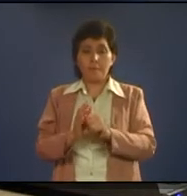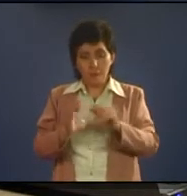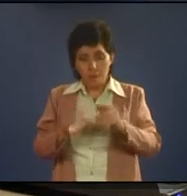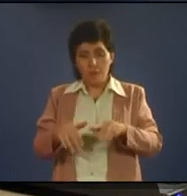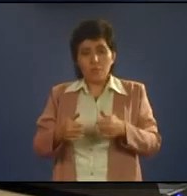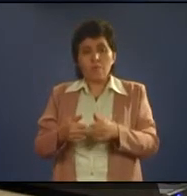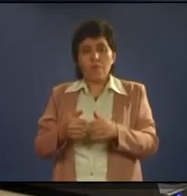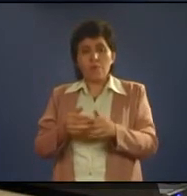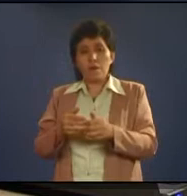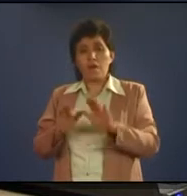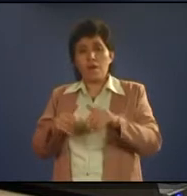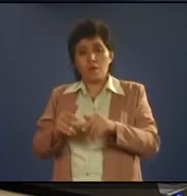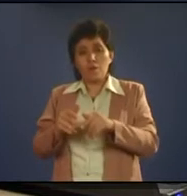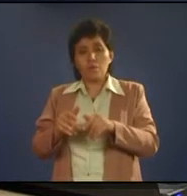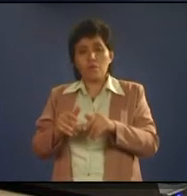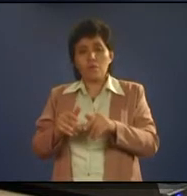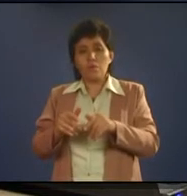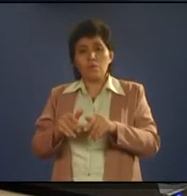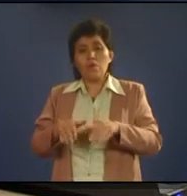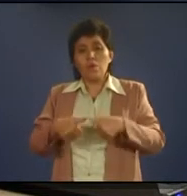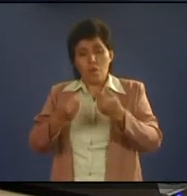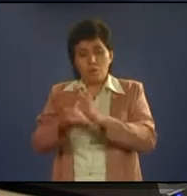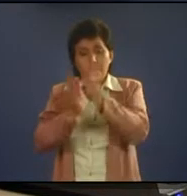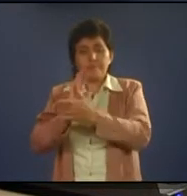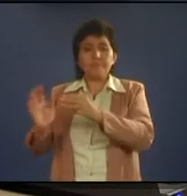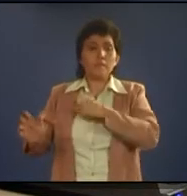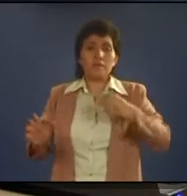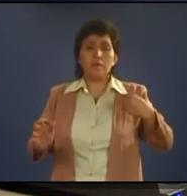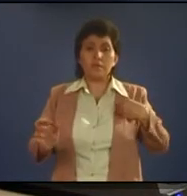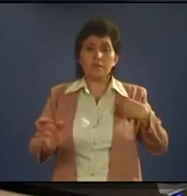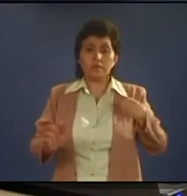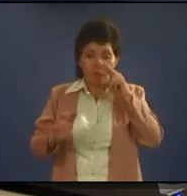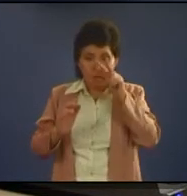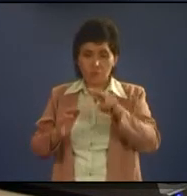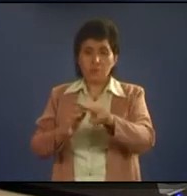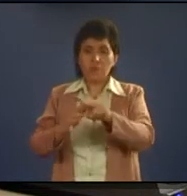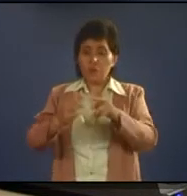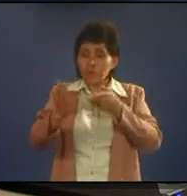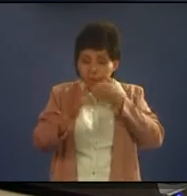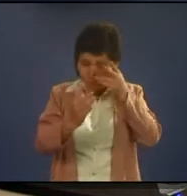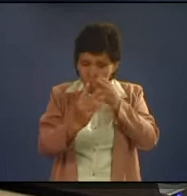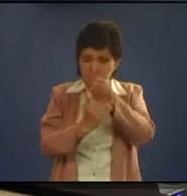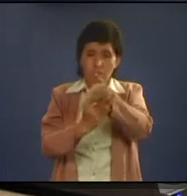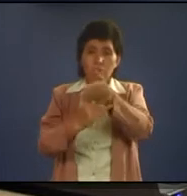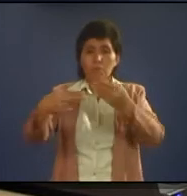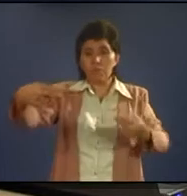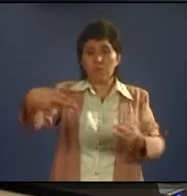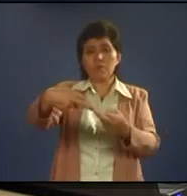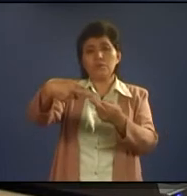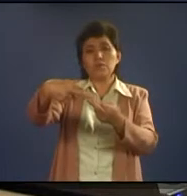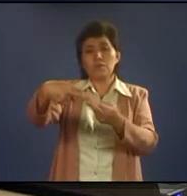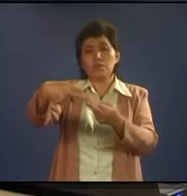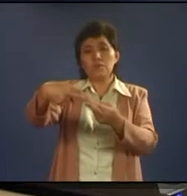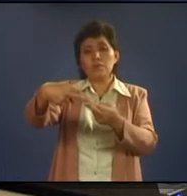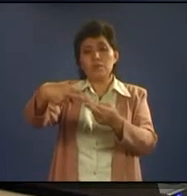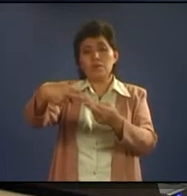that just now we talk about the membership. Are you looking into relationship building, or are you looking into doing your task or performing your